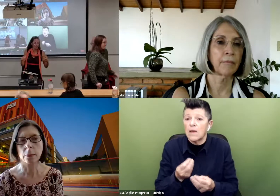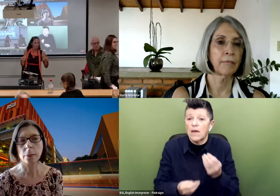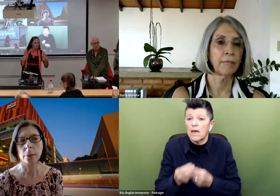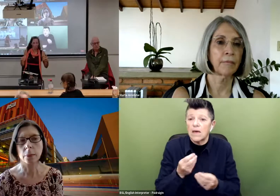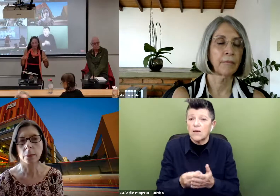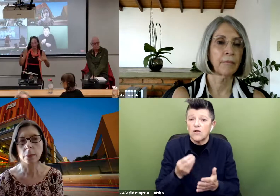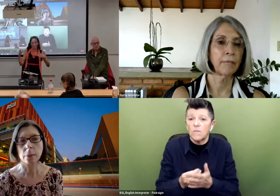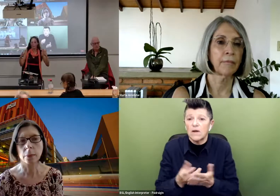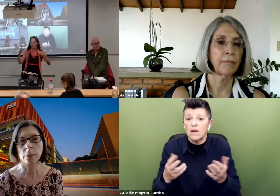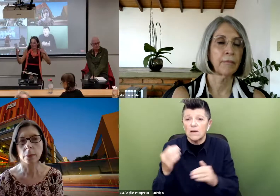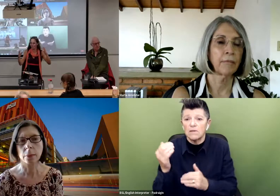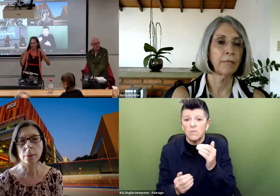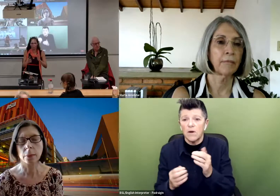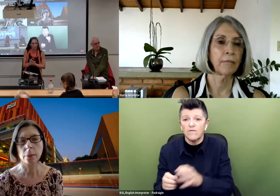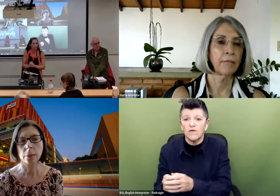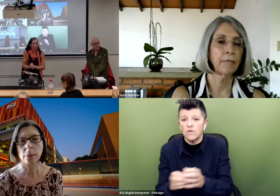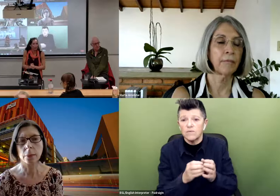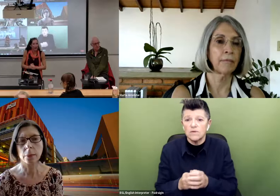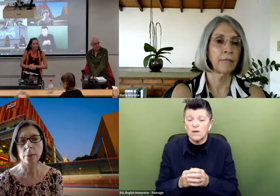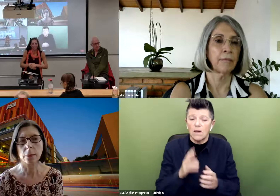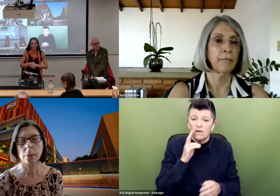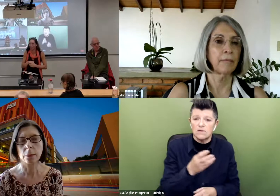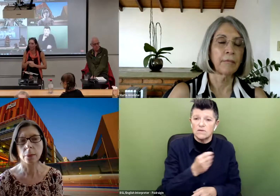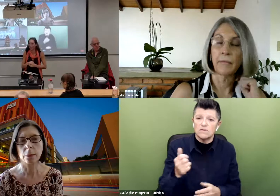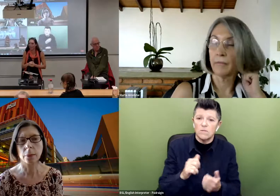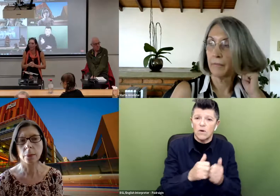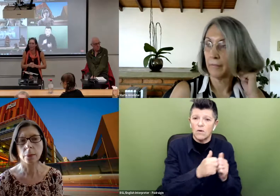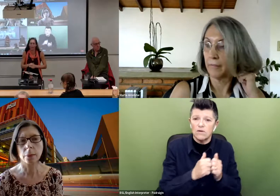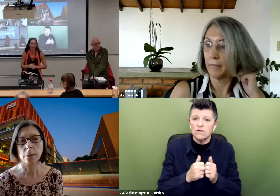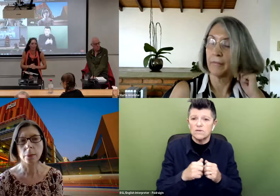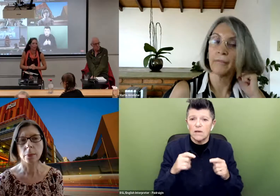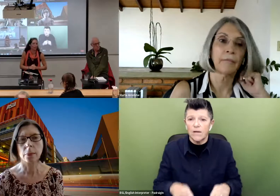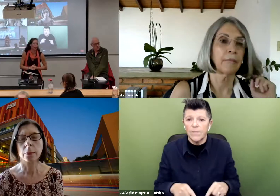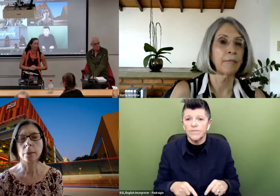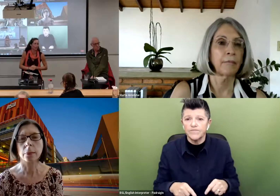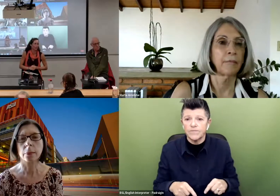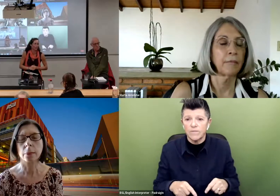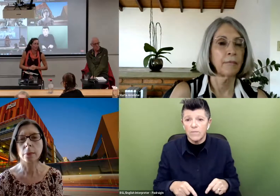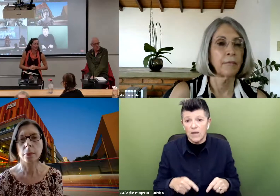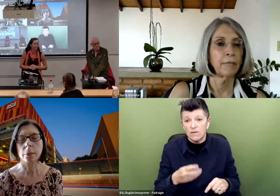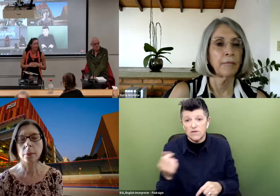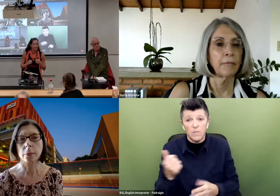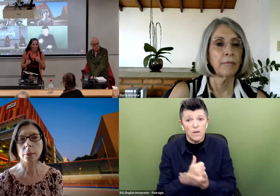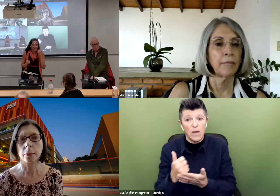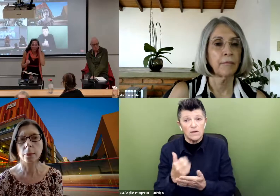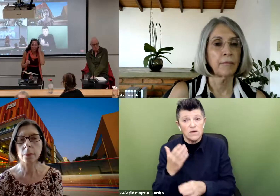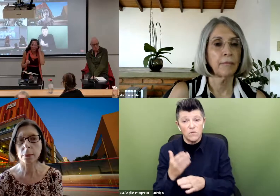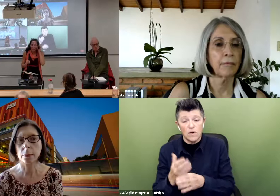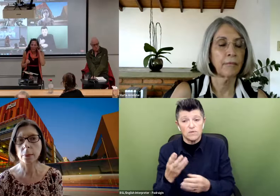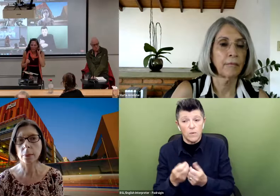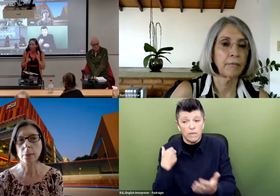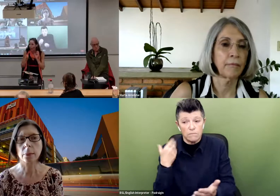then, and I've seen some colleagues here of some of the banks that I've actually done work with over the years, is